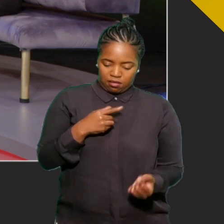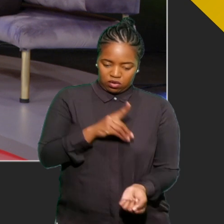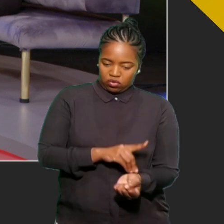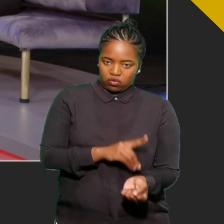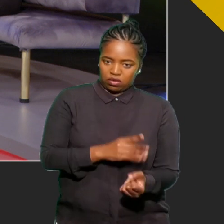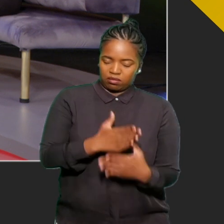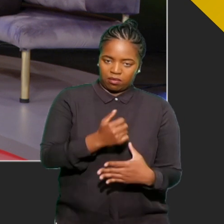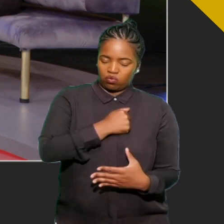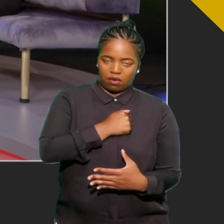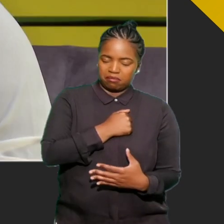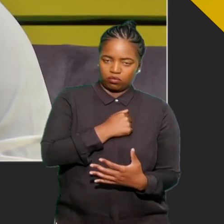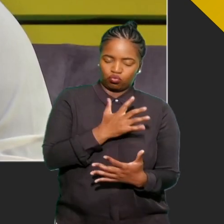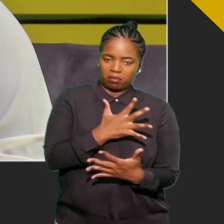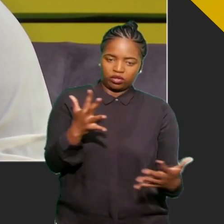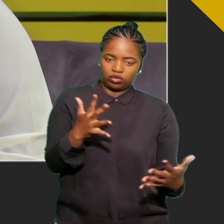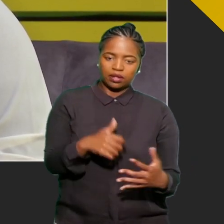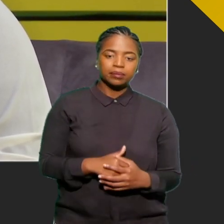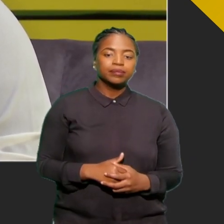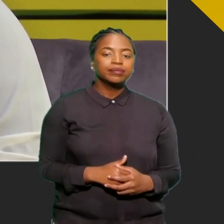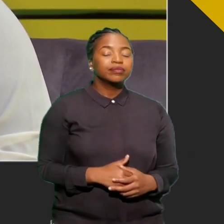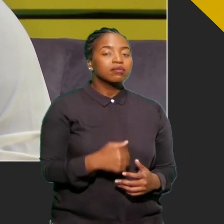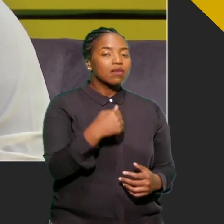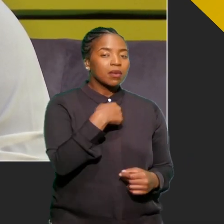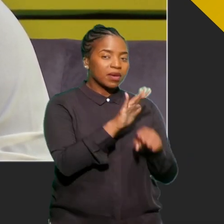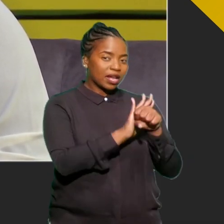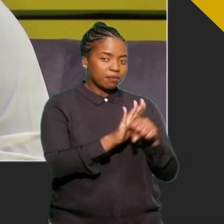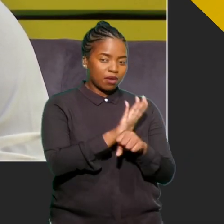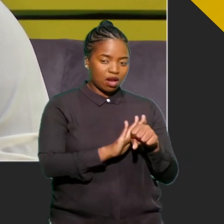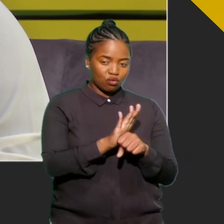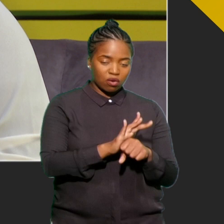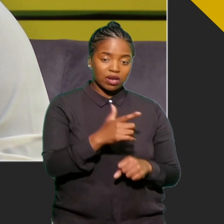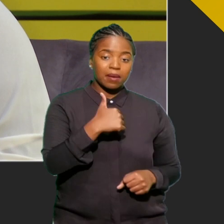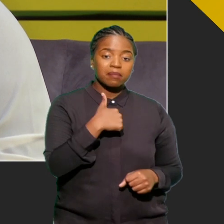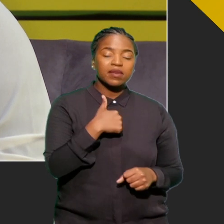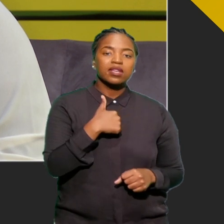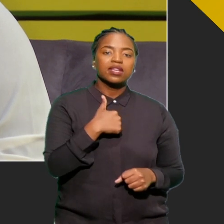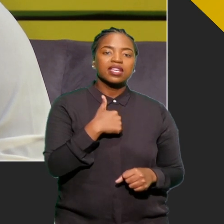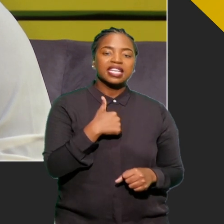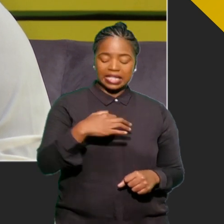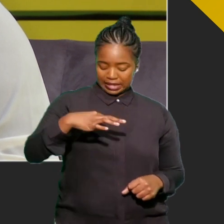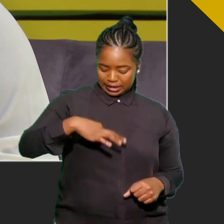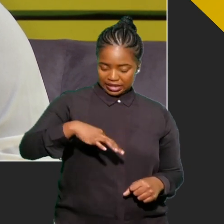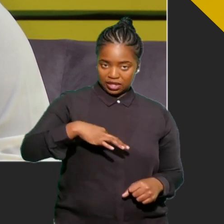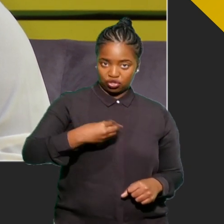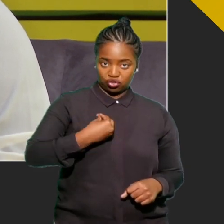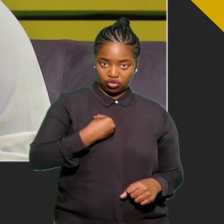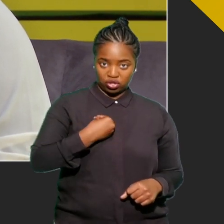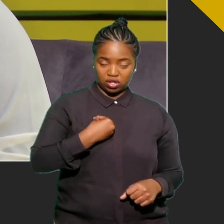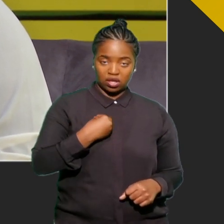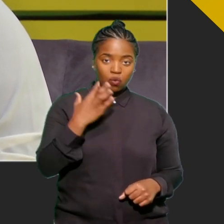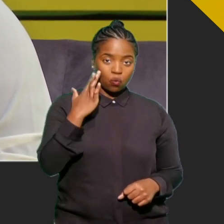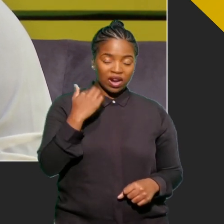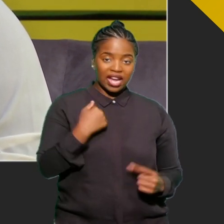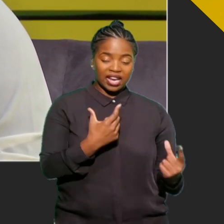doctor? So maybe to give you a bit of background, I actually started looking at teenage pregnancy for my PhD. I